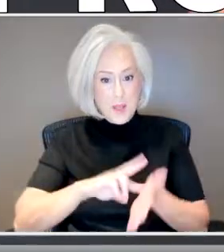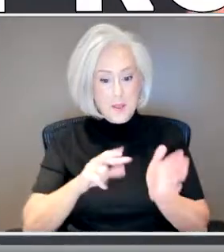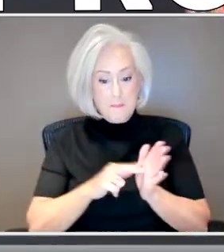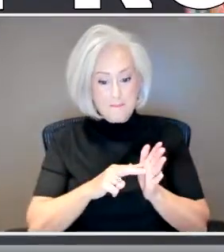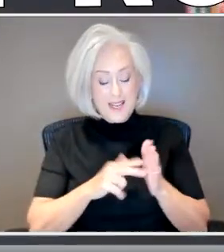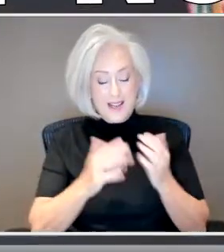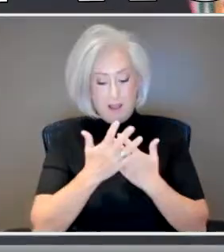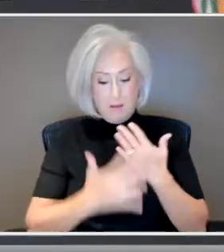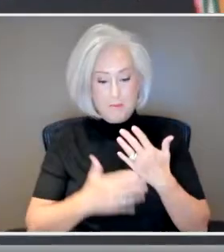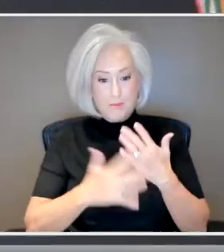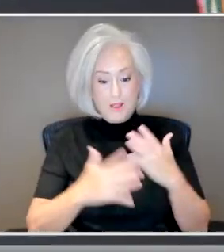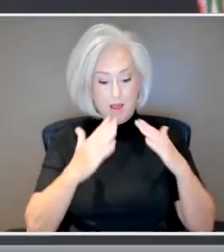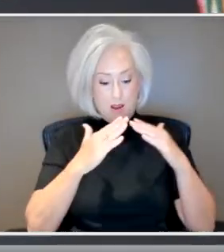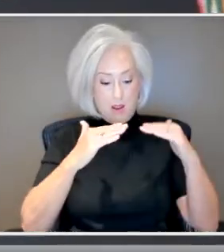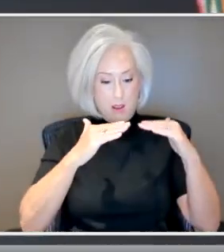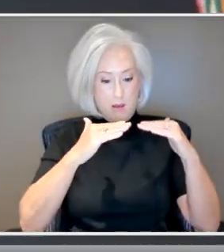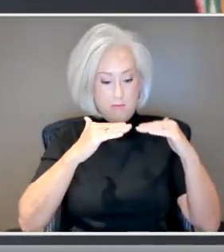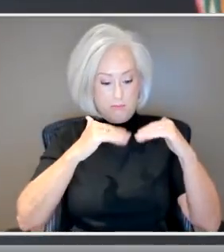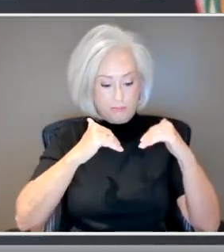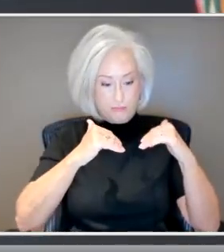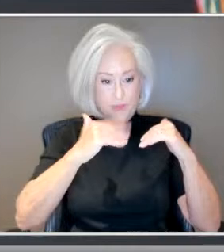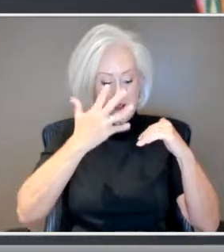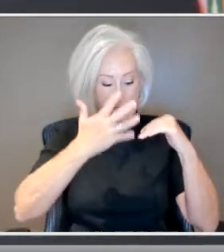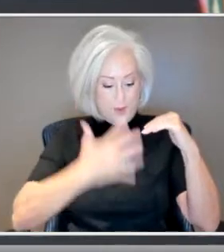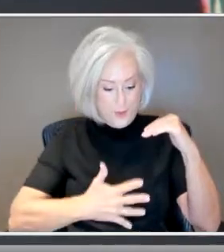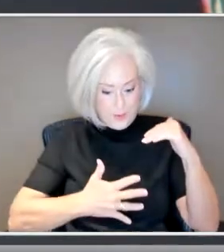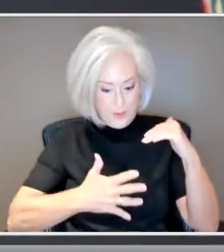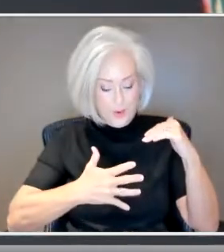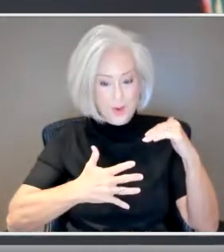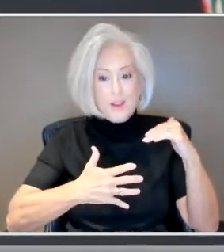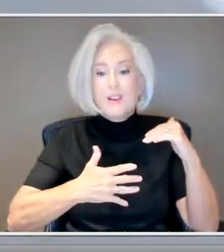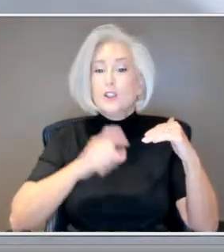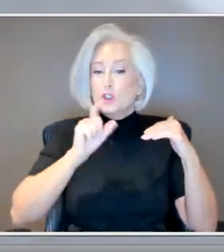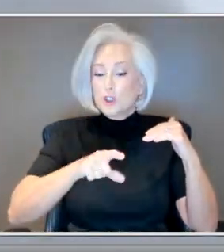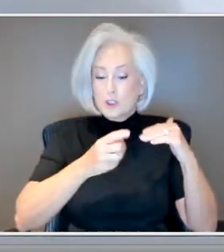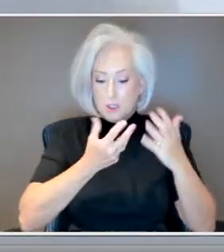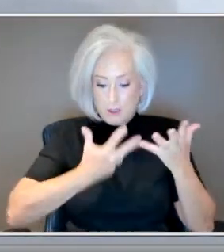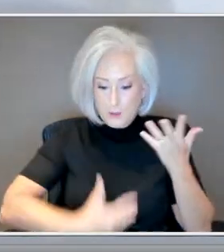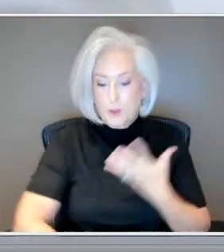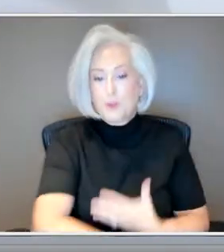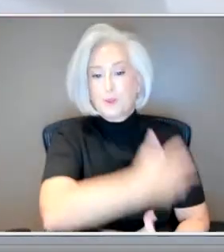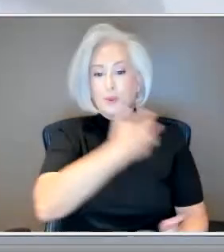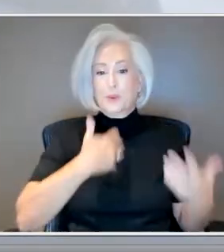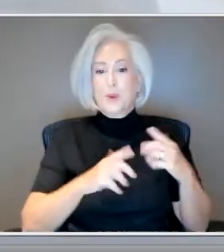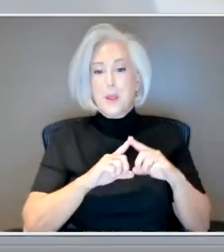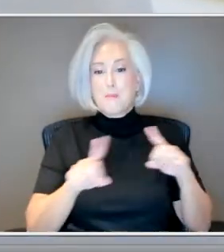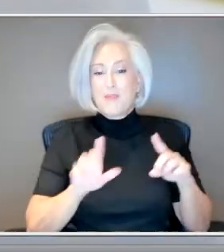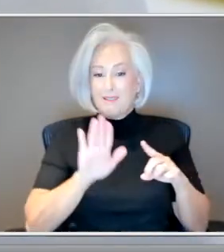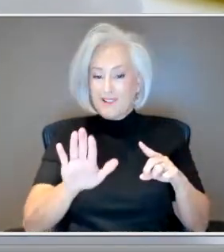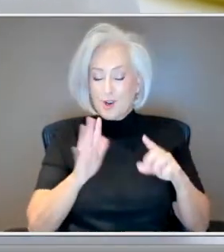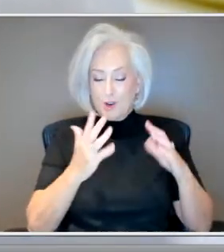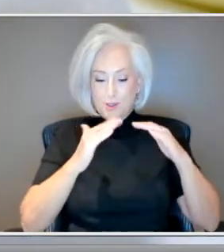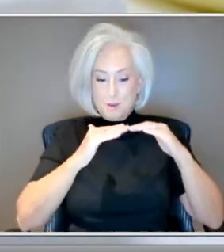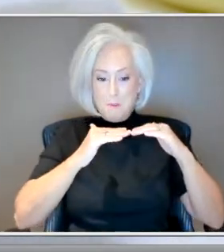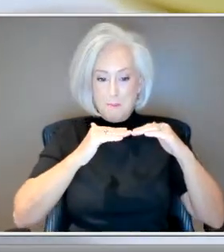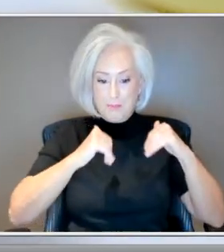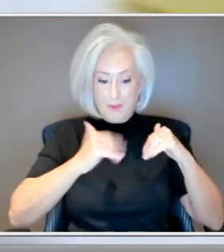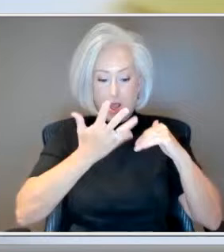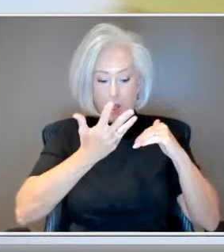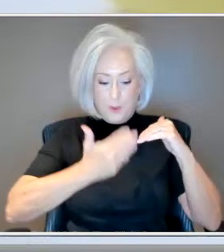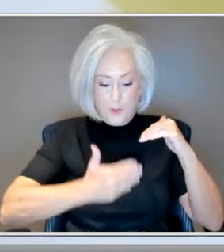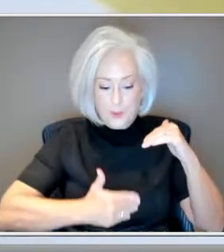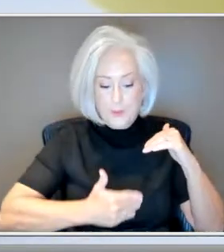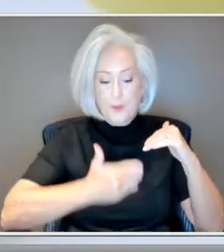years, it can weaken the heart muscle, developing into congestive heart failure. For years, Addison was able to manage it with